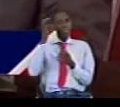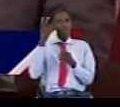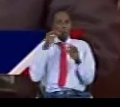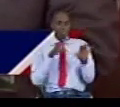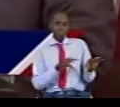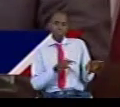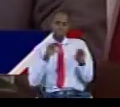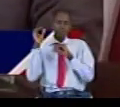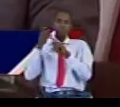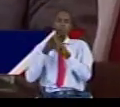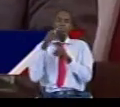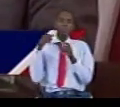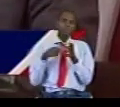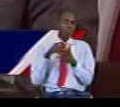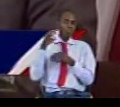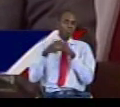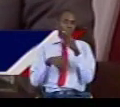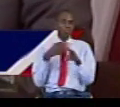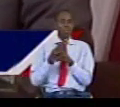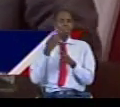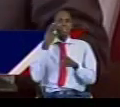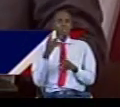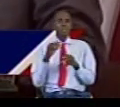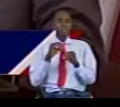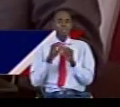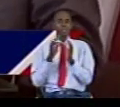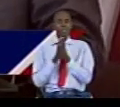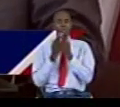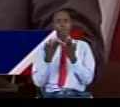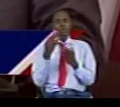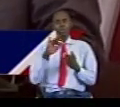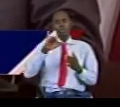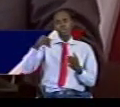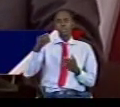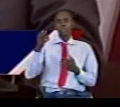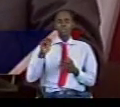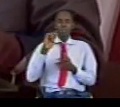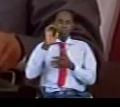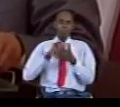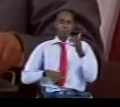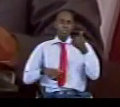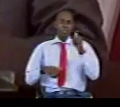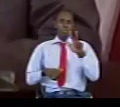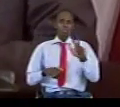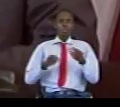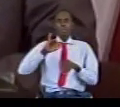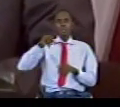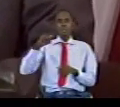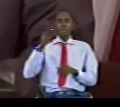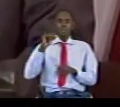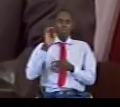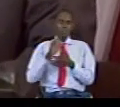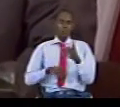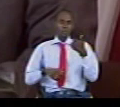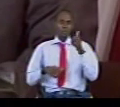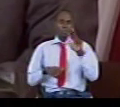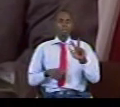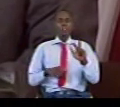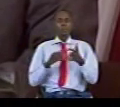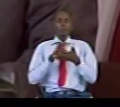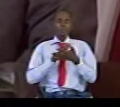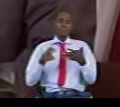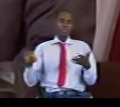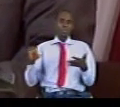Come to John chapter 13. John chapter 13, I'm reading from